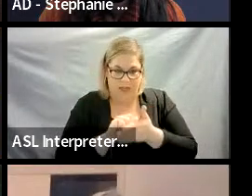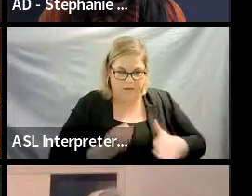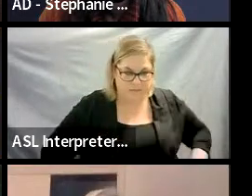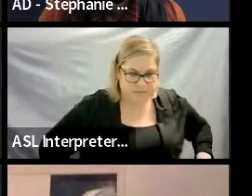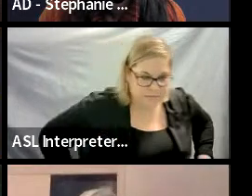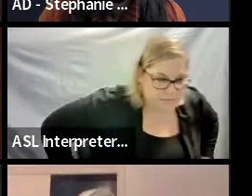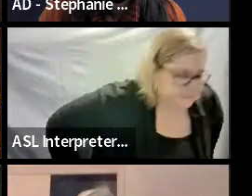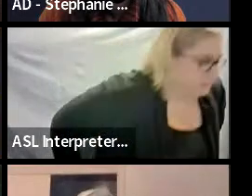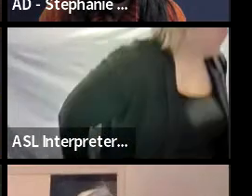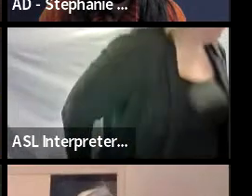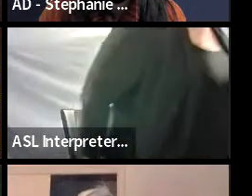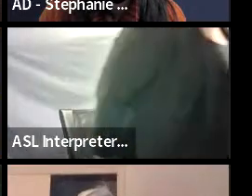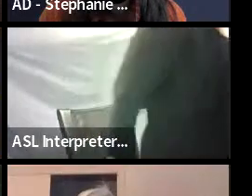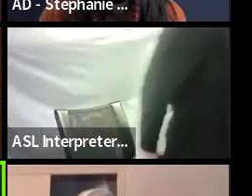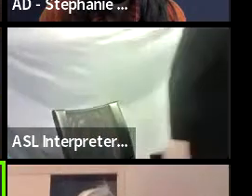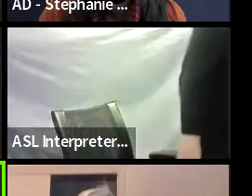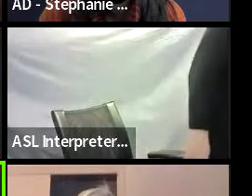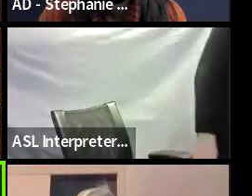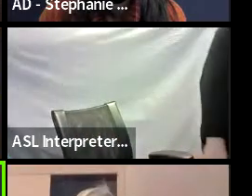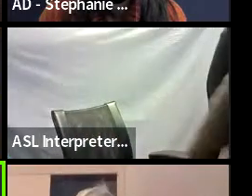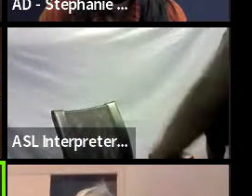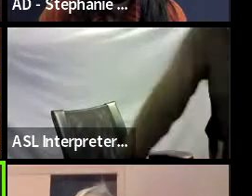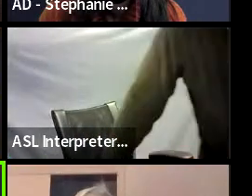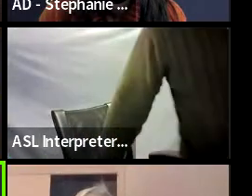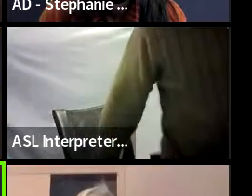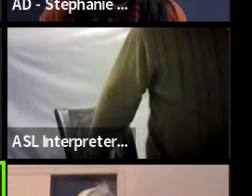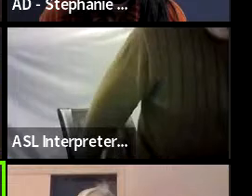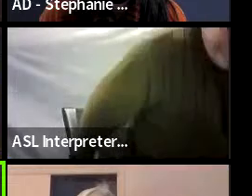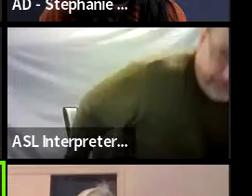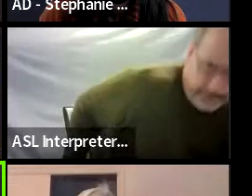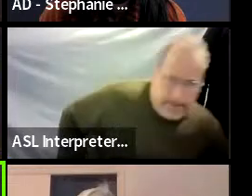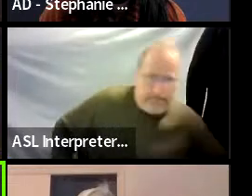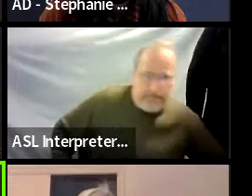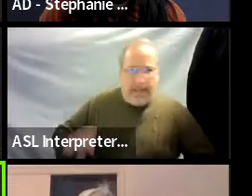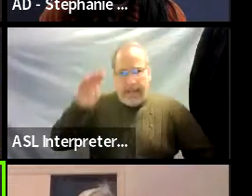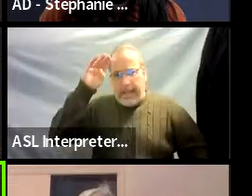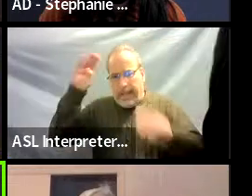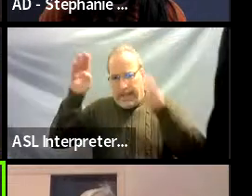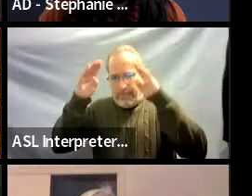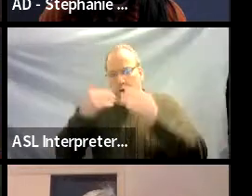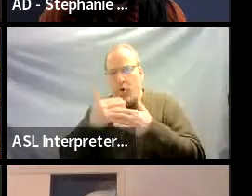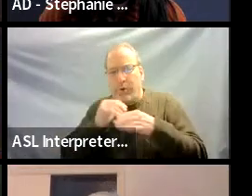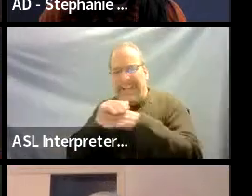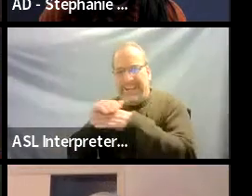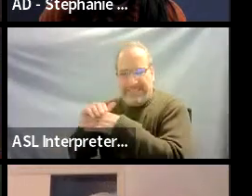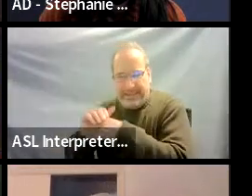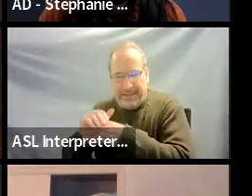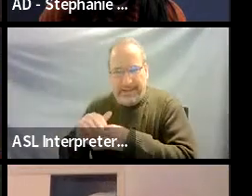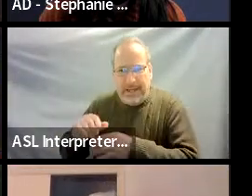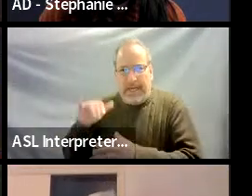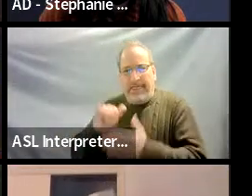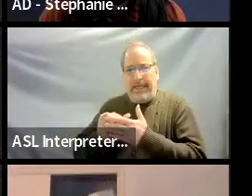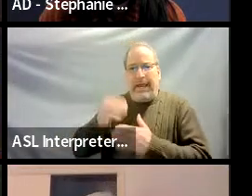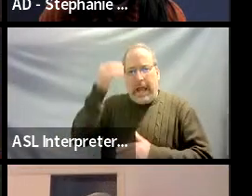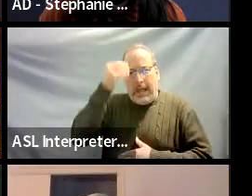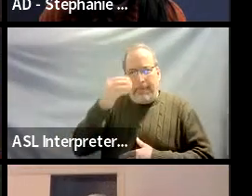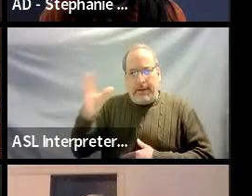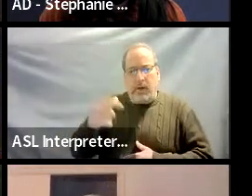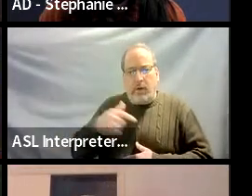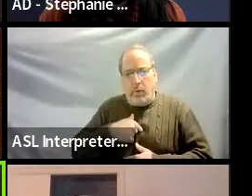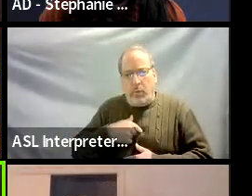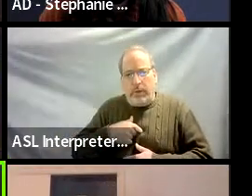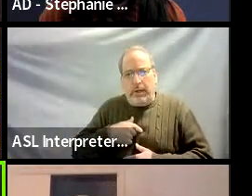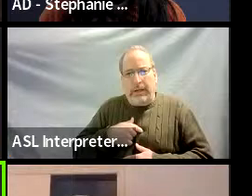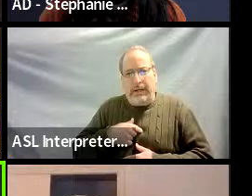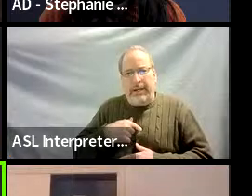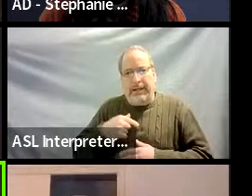today. Hi, good evening, Scott Wall with the California Air Resources Board. It's actually this update, we've kind of ceded our